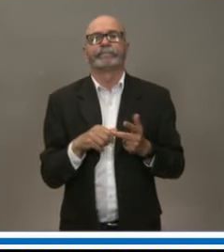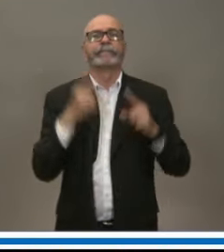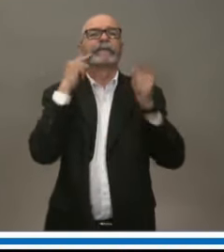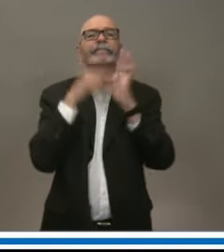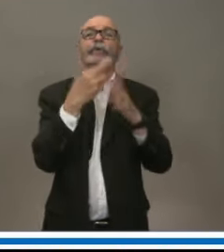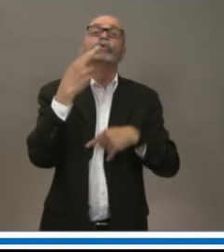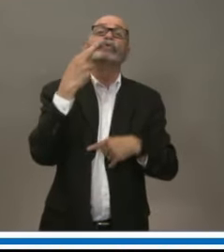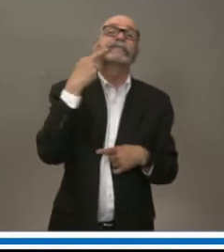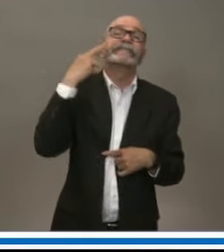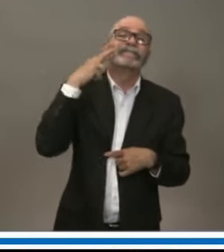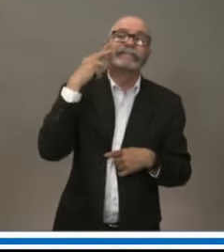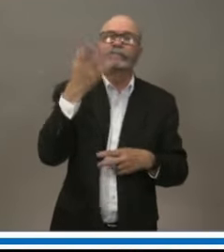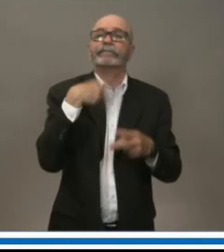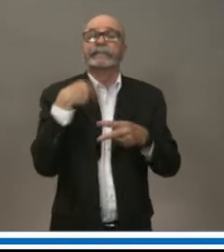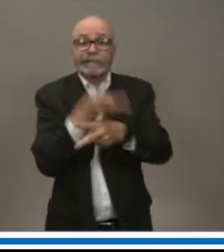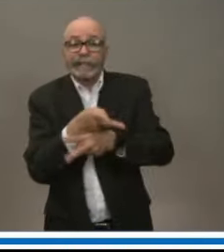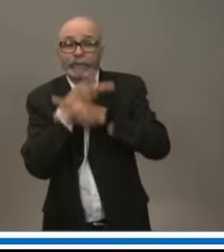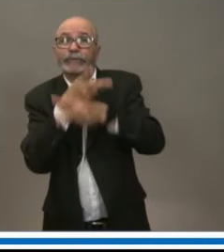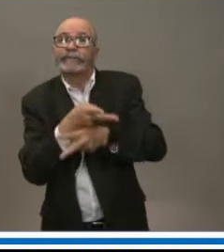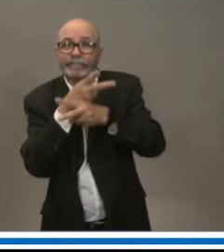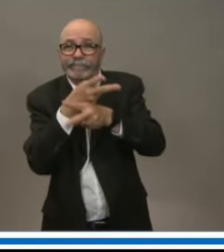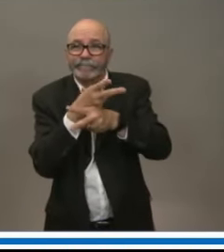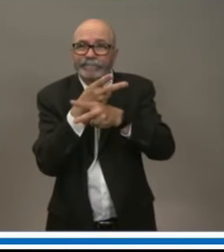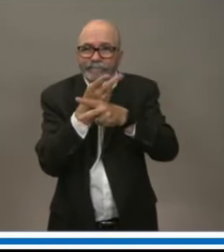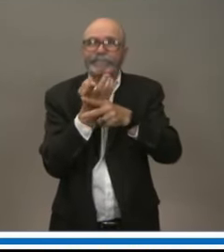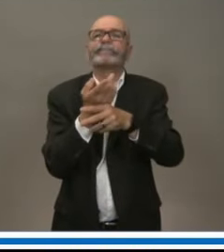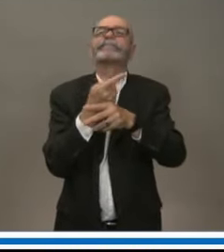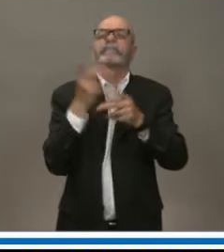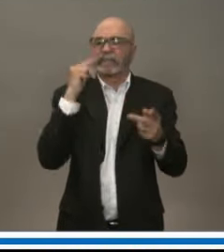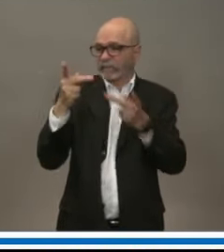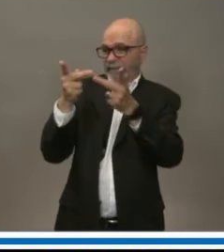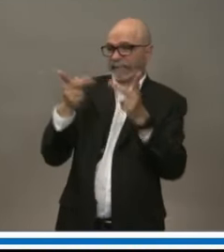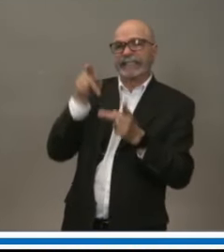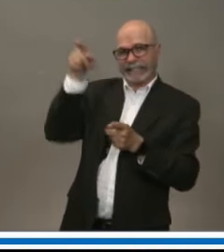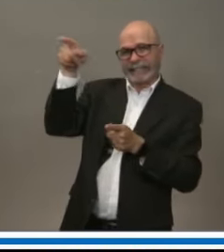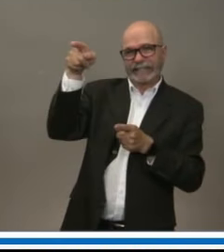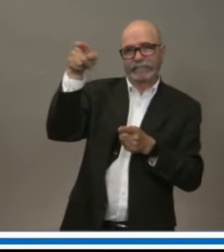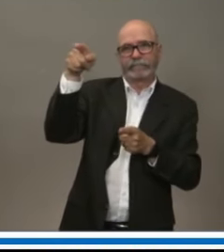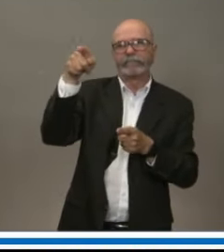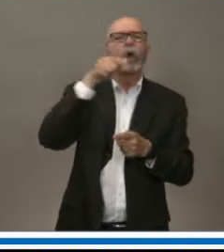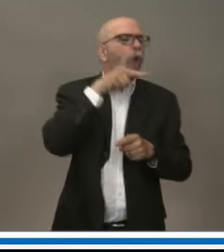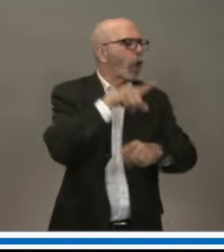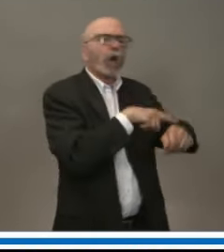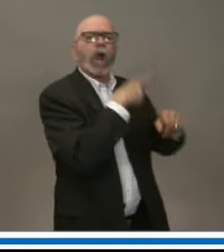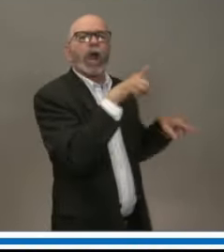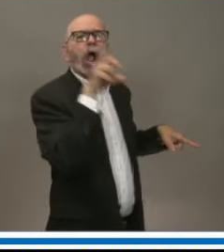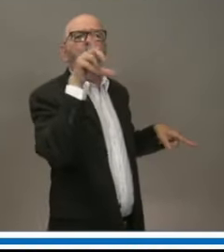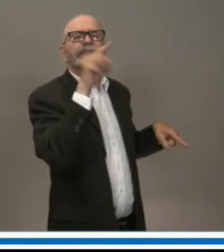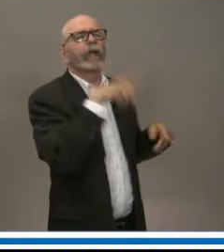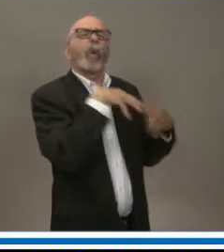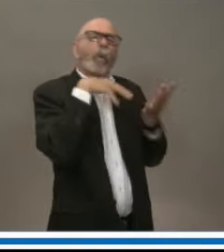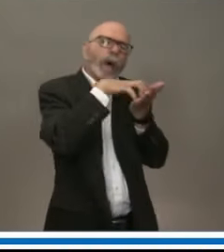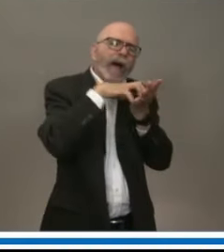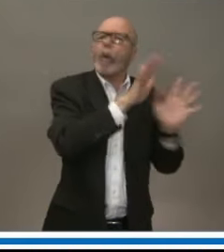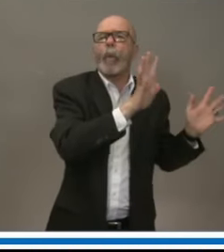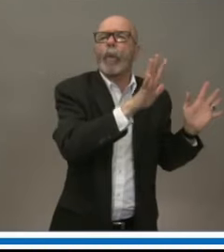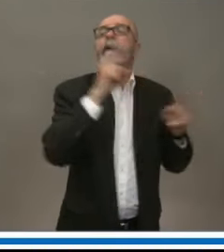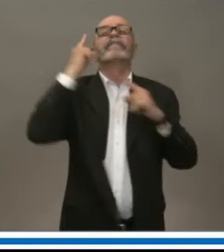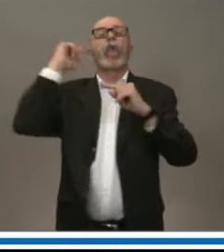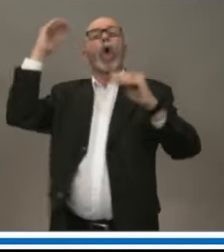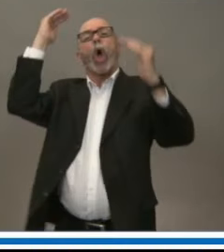facilities, which are they're not long-term care, but we have residential facilities for adults with a range of